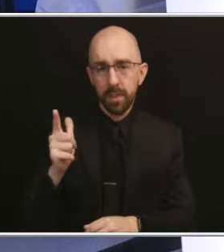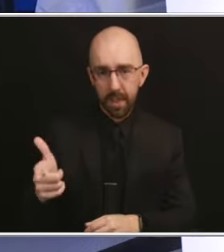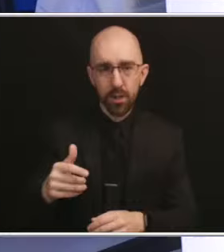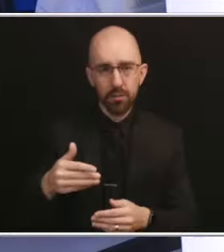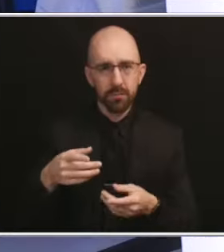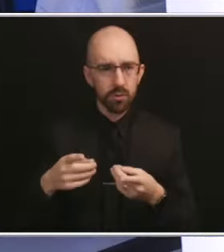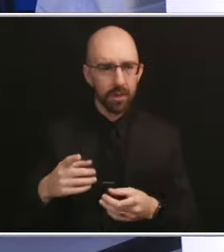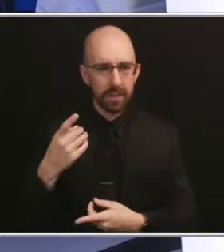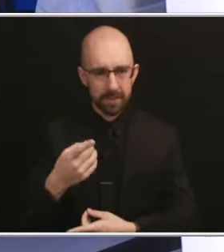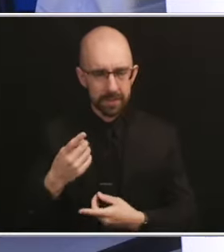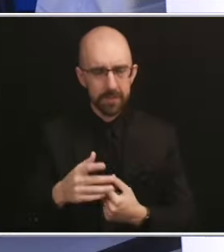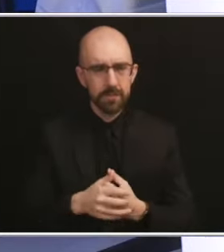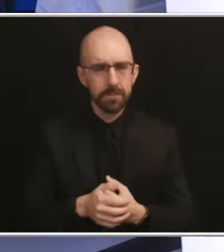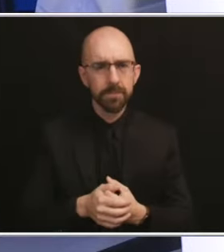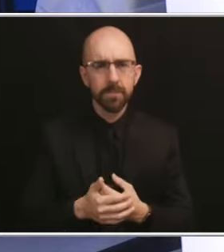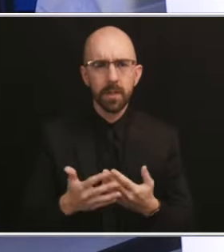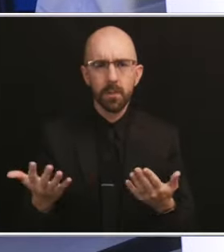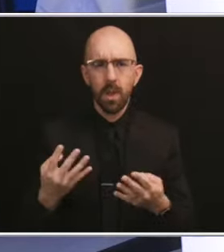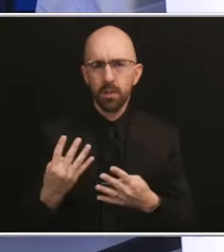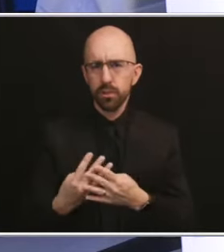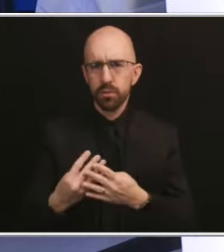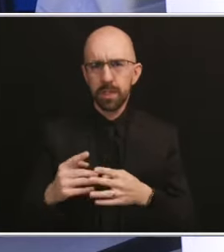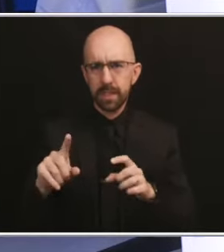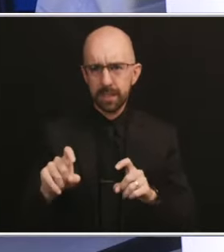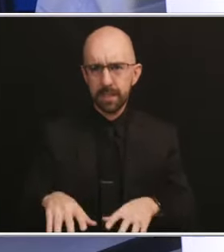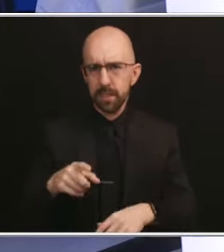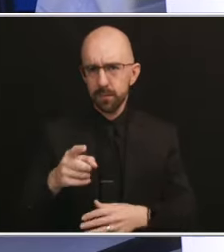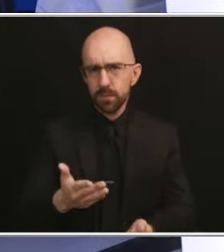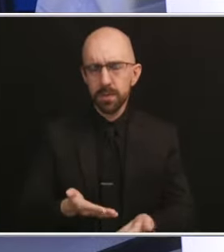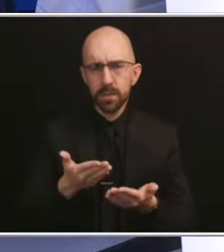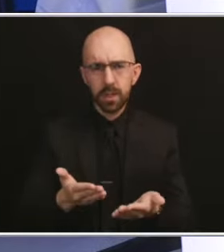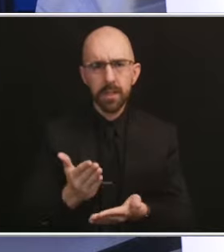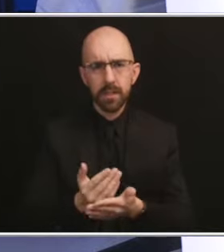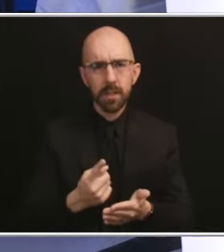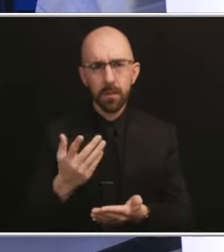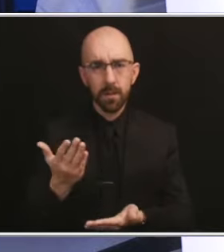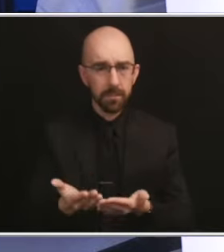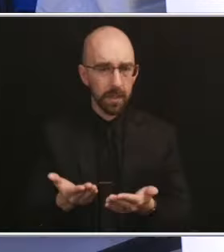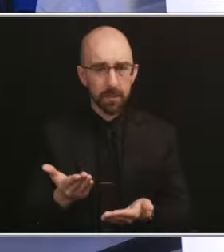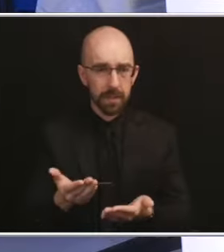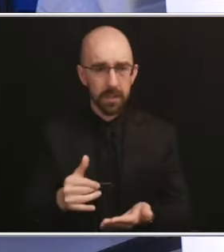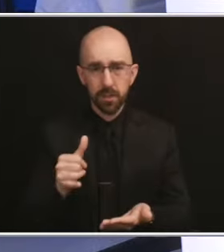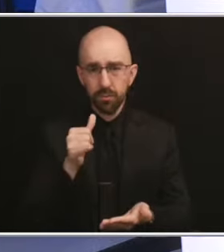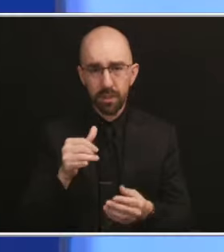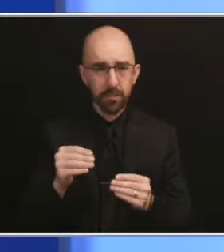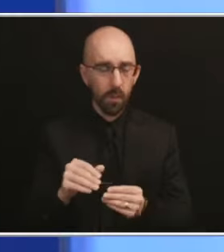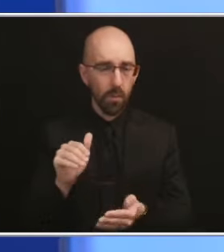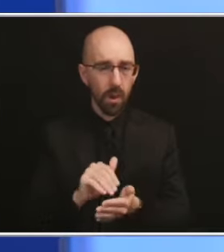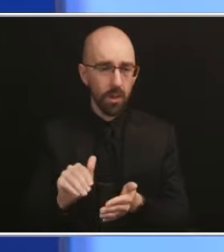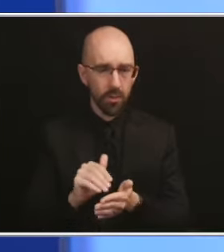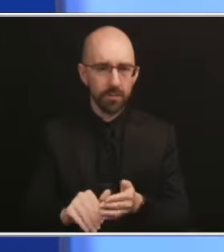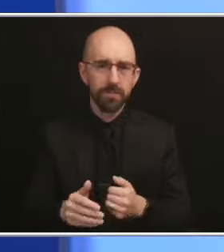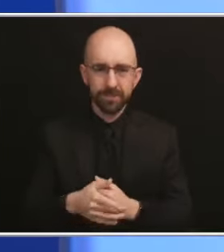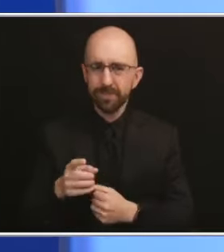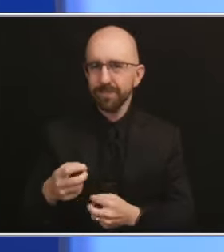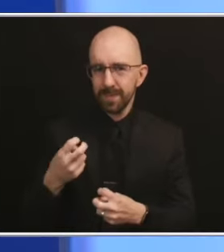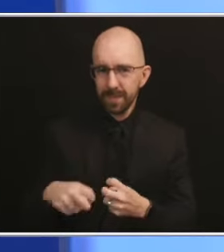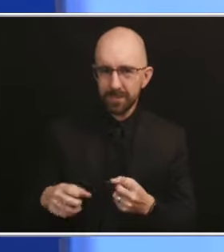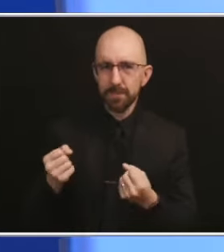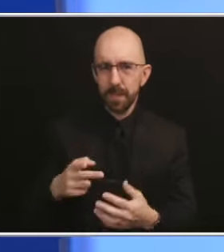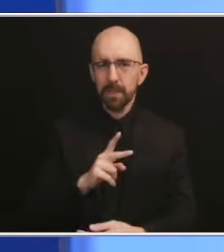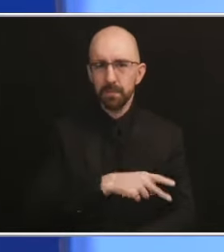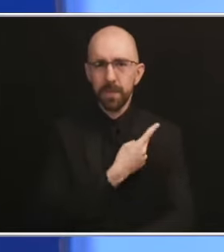What screening tests would you suggest for someone who might drink more regularly? This is a tough thing because a lot of patients with liver disease